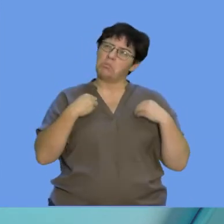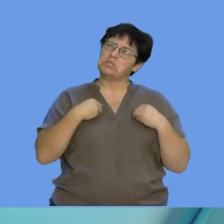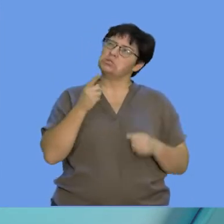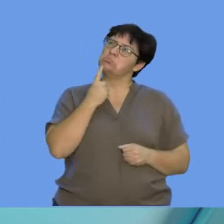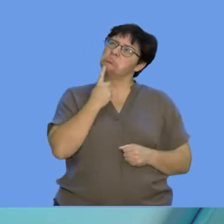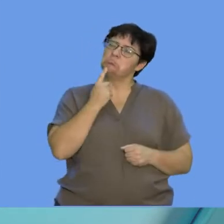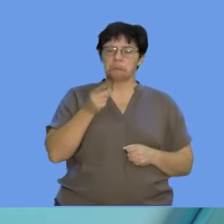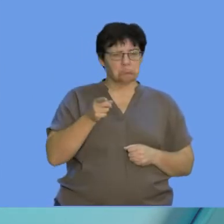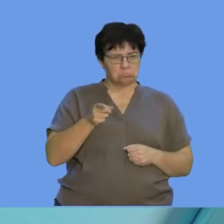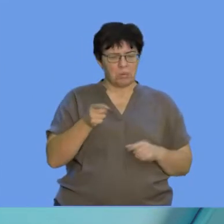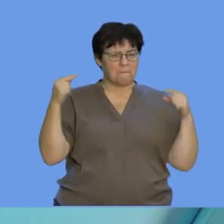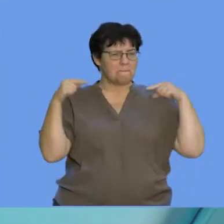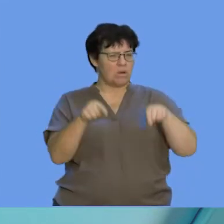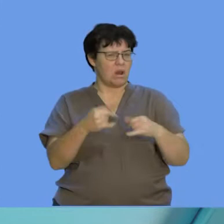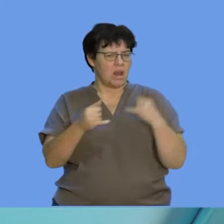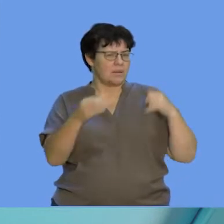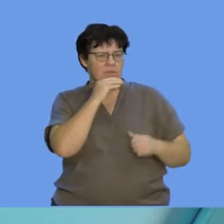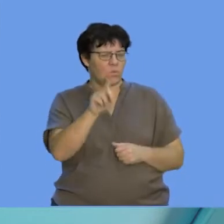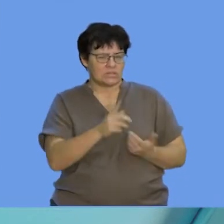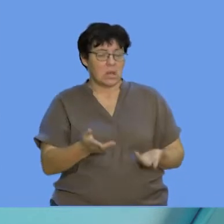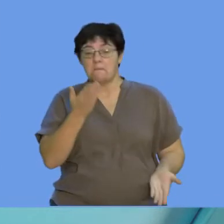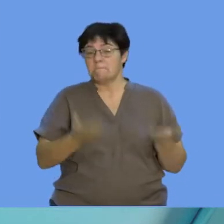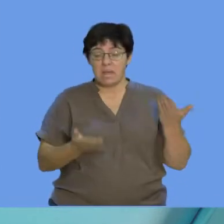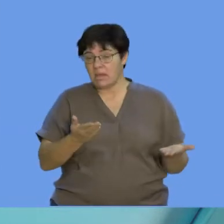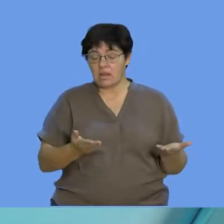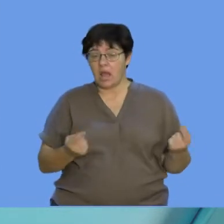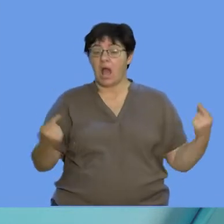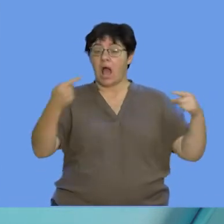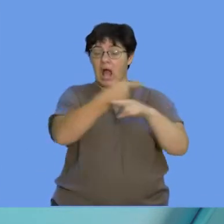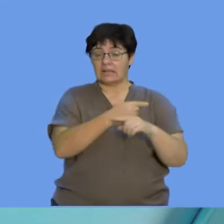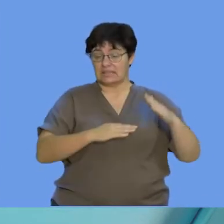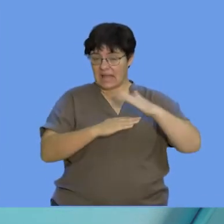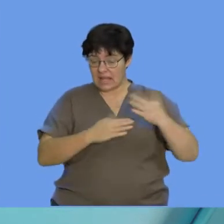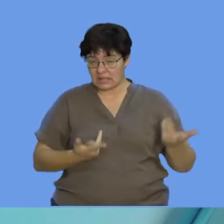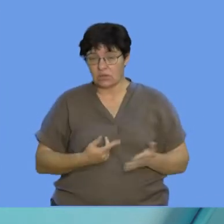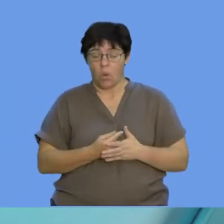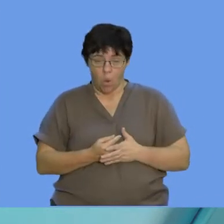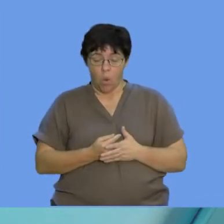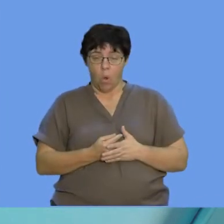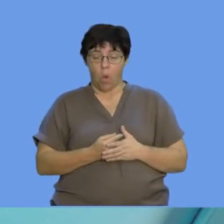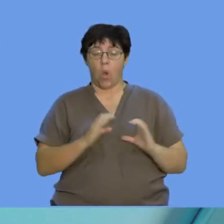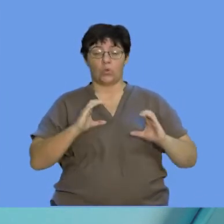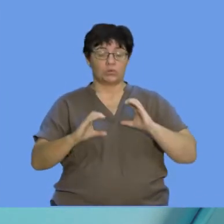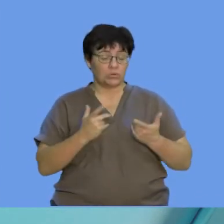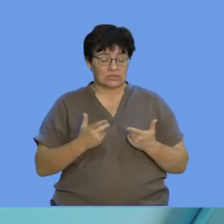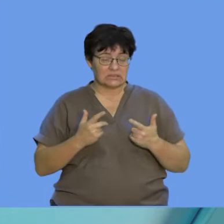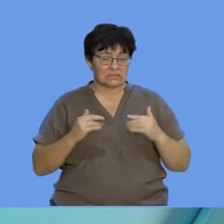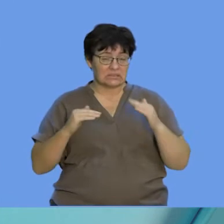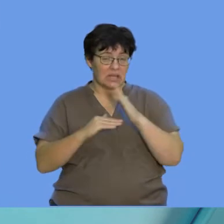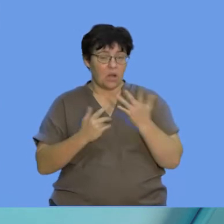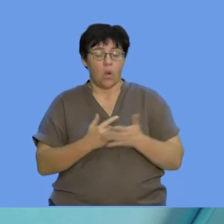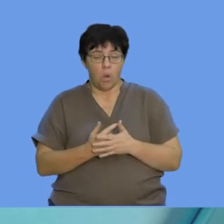those parallel lines. I might have alternate angles, I might have corresponding angles, I might